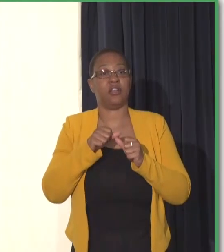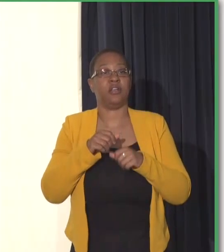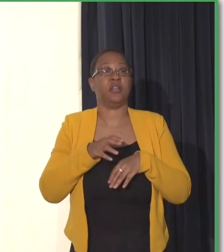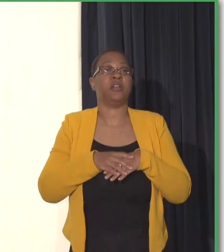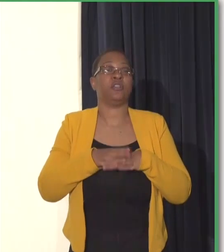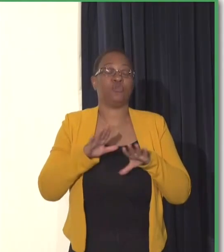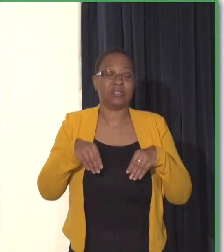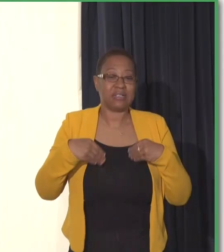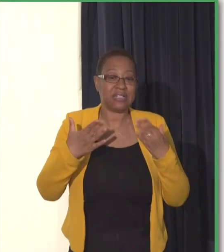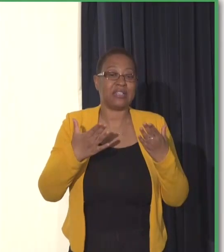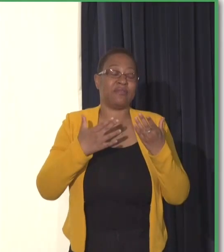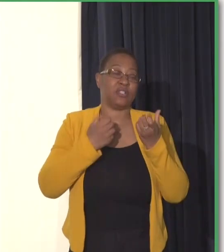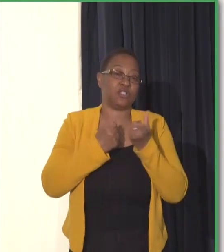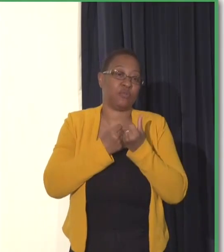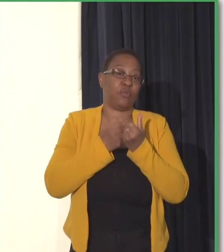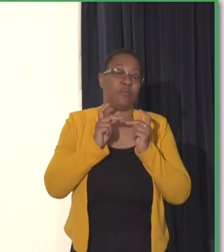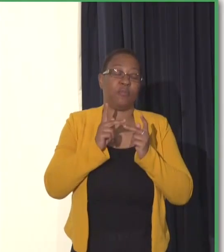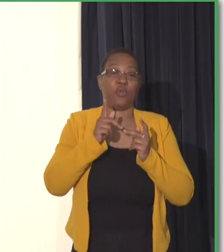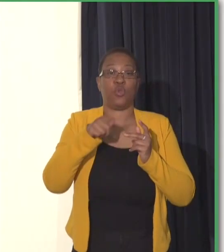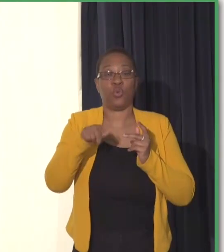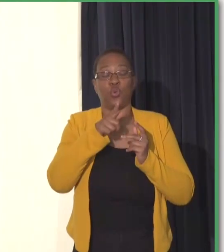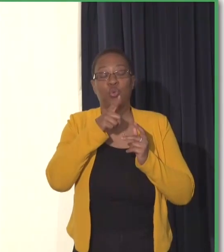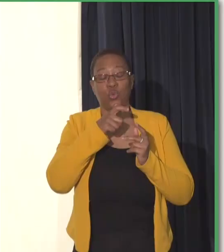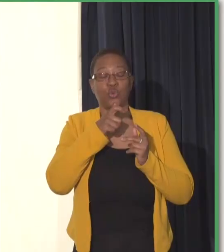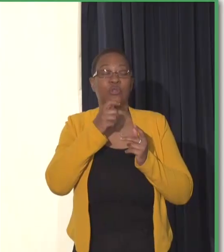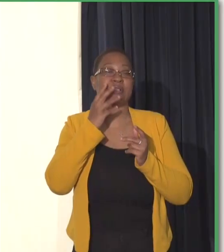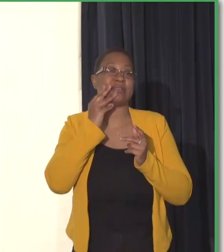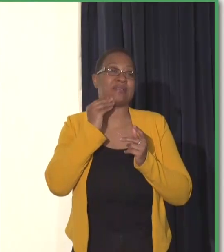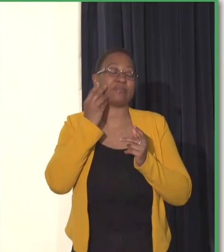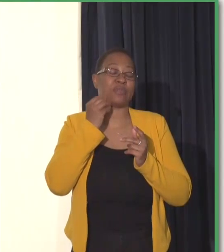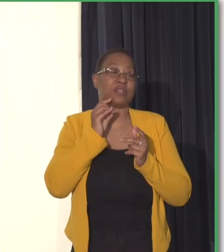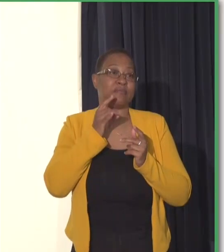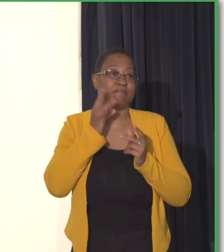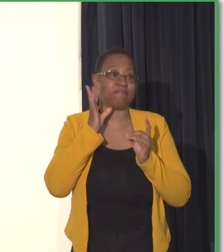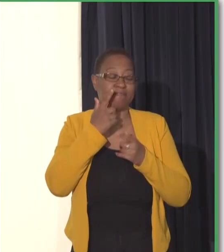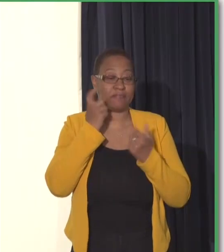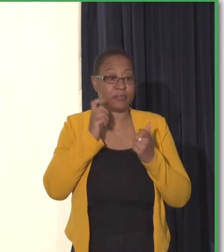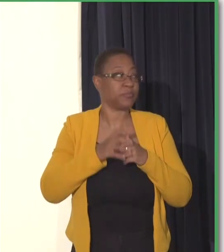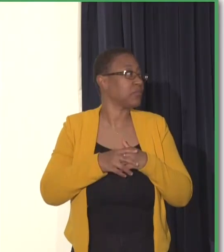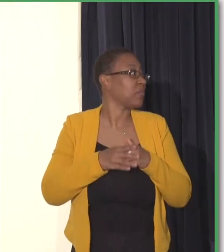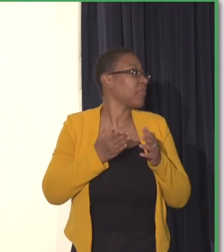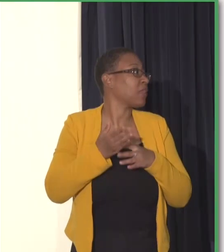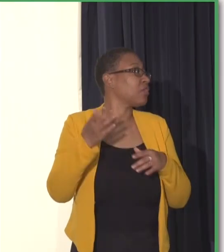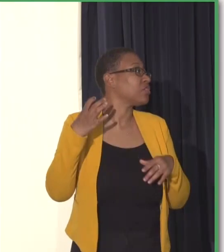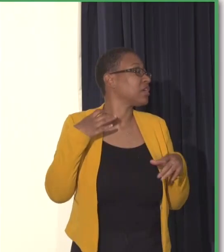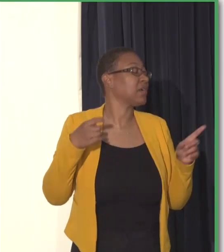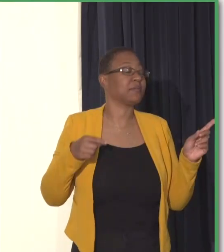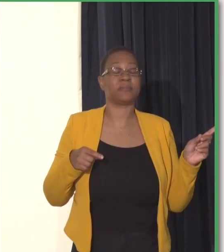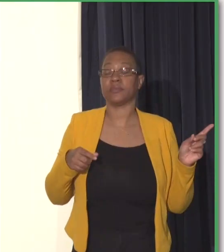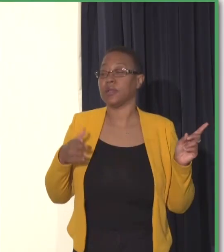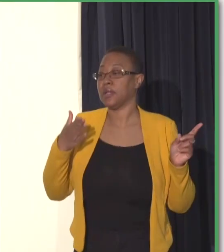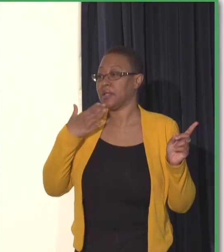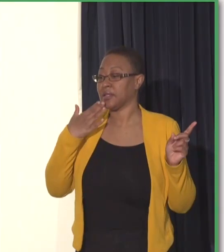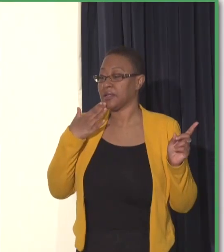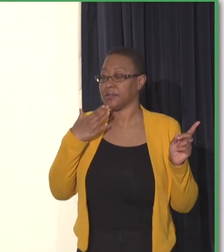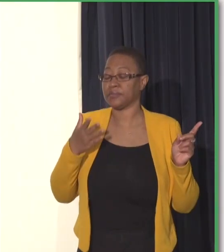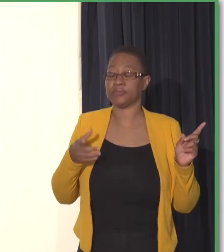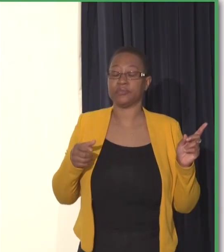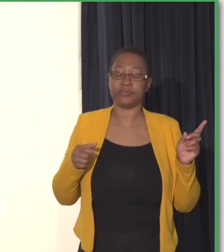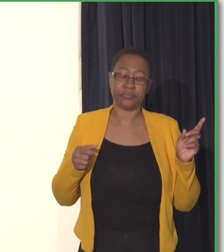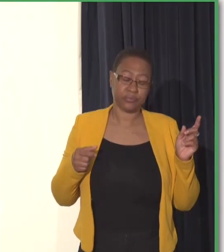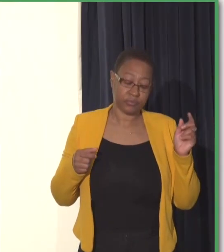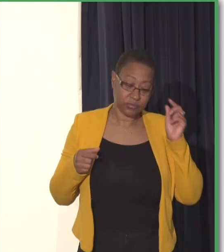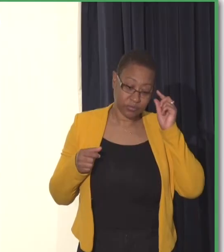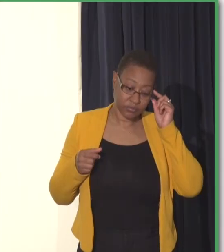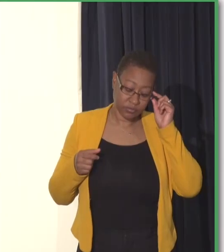to the needs of those who are out there suffering. Yes, sir. Thank you. I want to